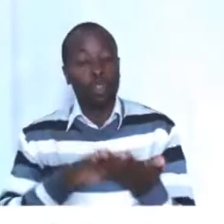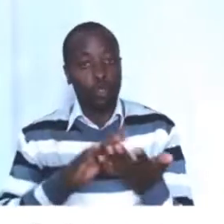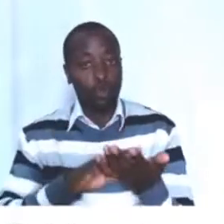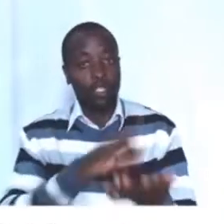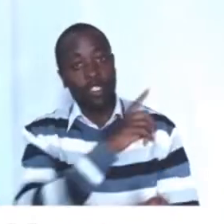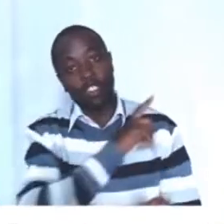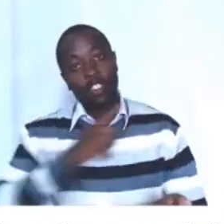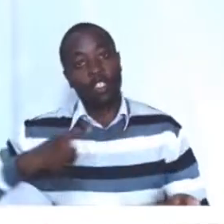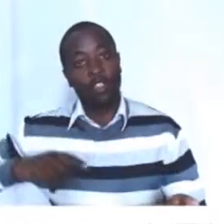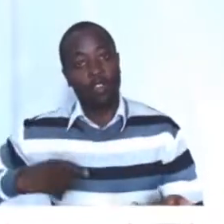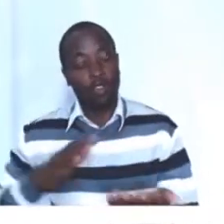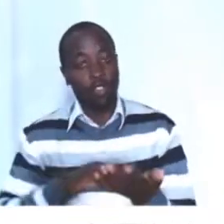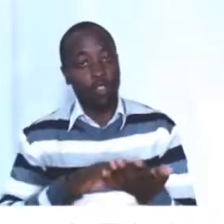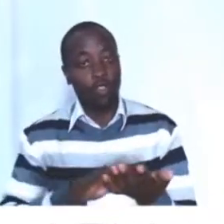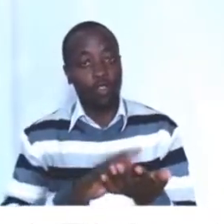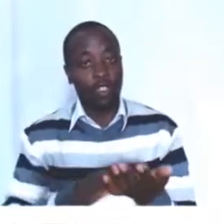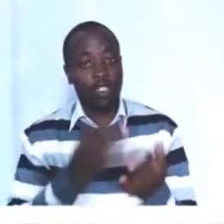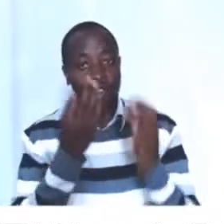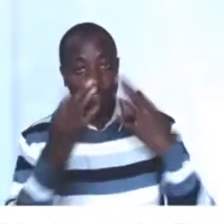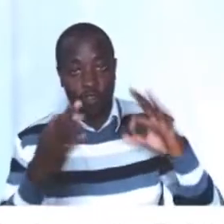this glorious liberty.